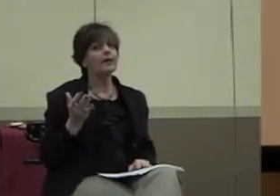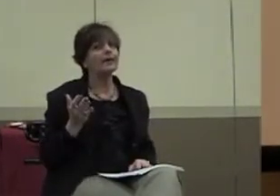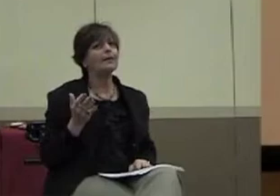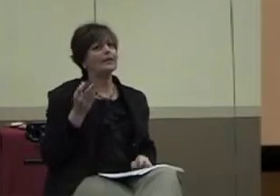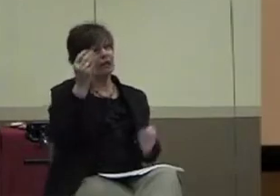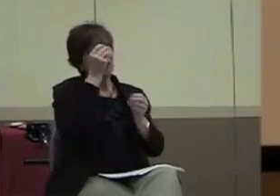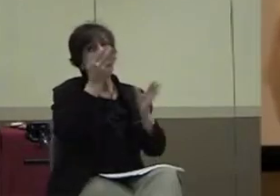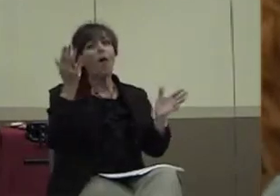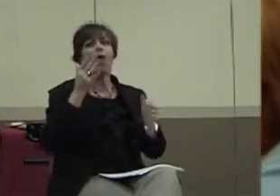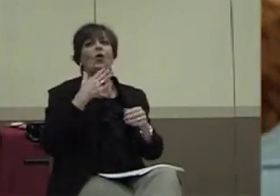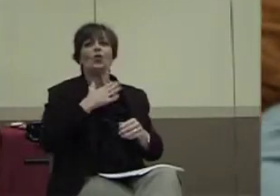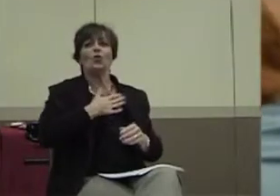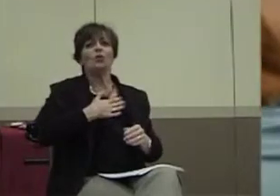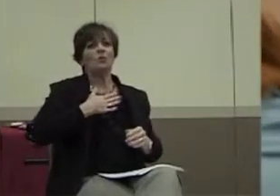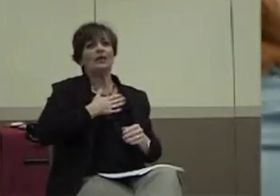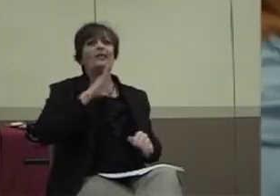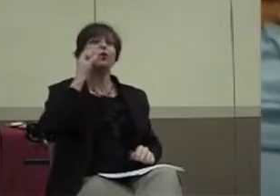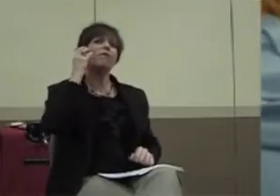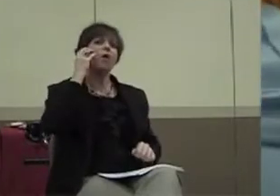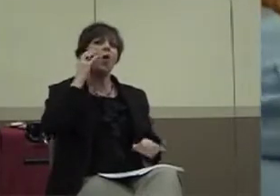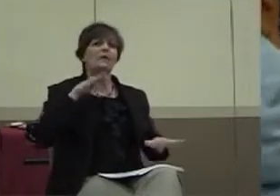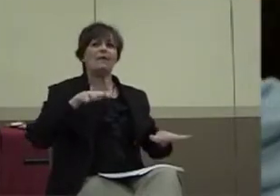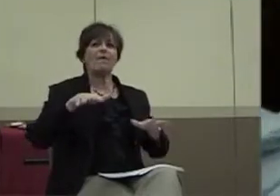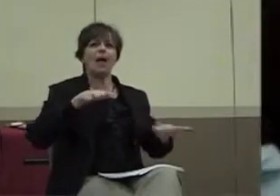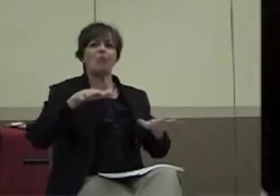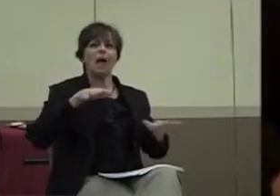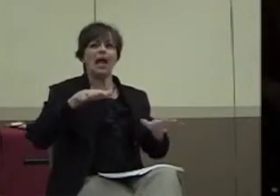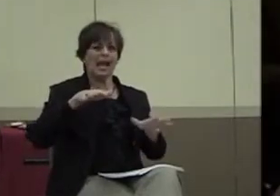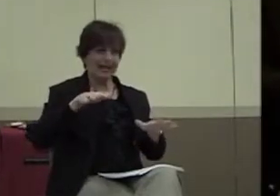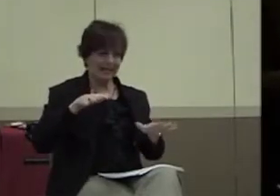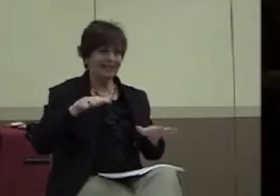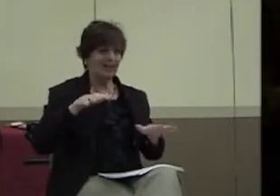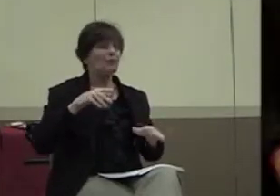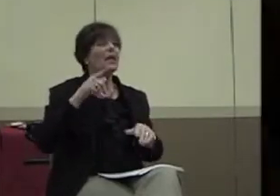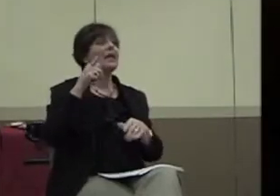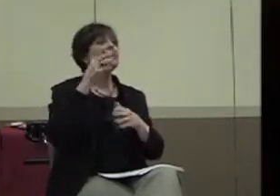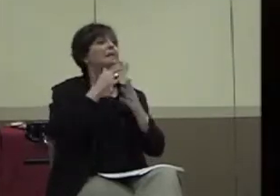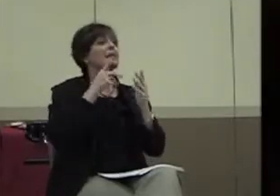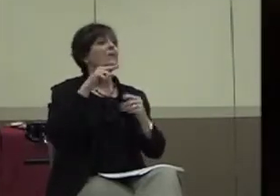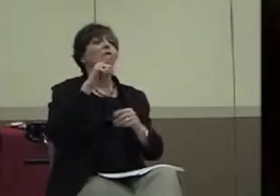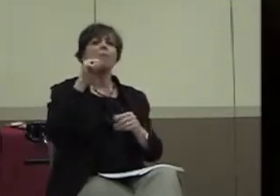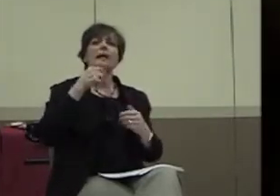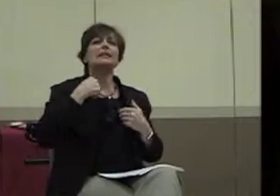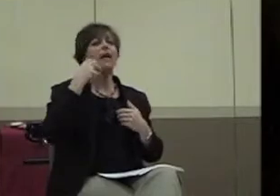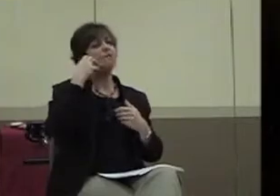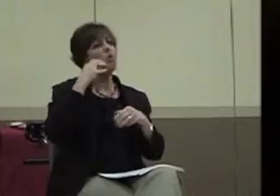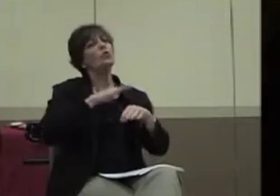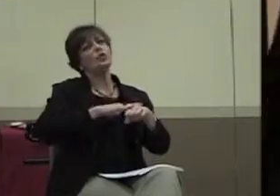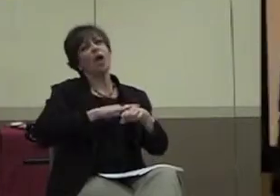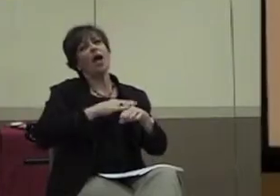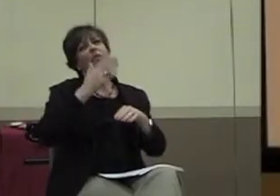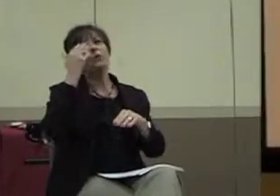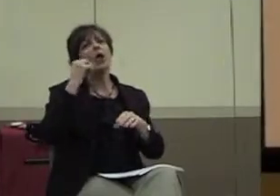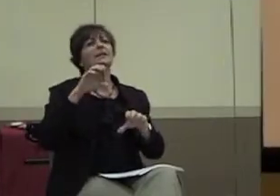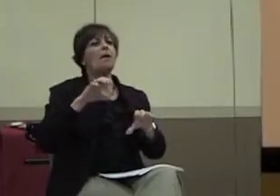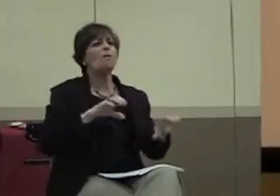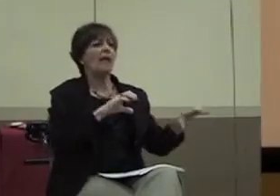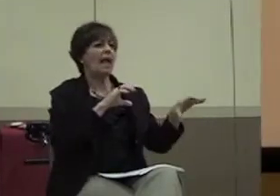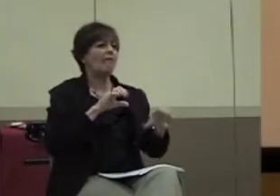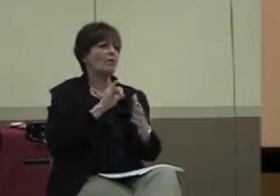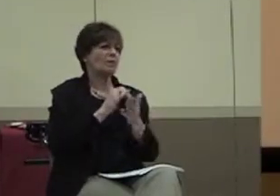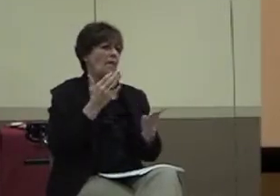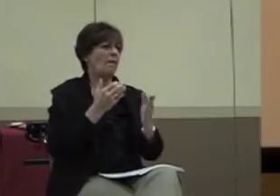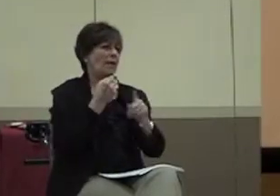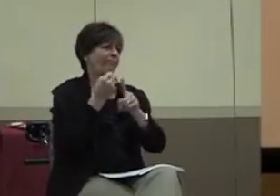tell you, put your phone on vibrate, and then I won't look at you. But I know that some of you have to have your phones on because of behaviors that might